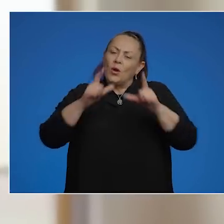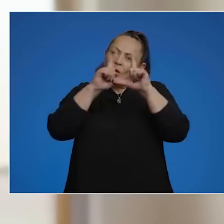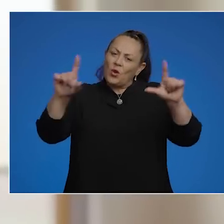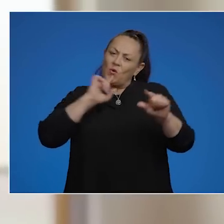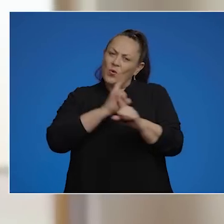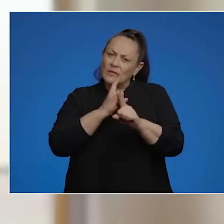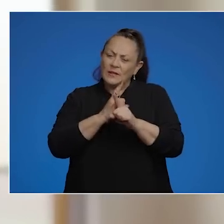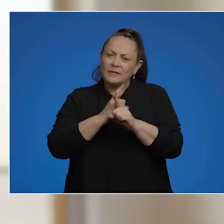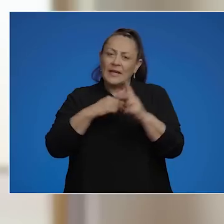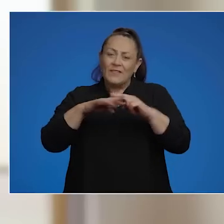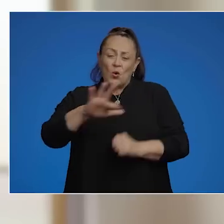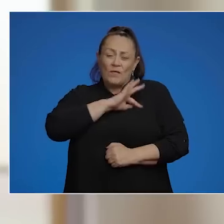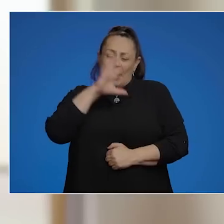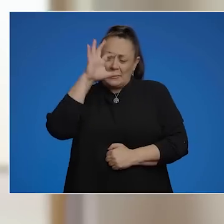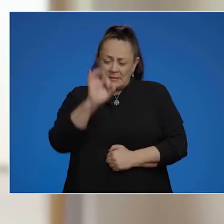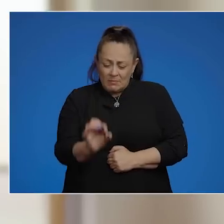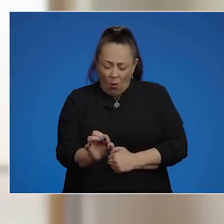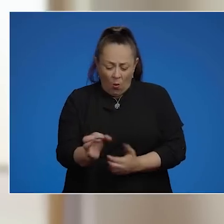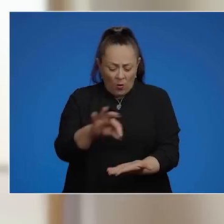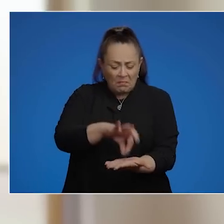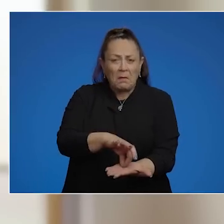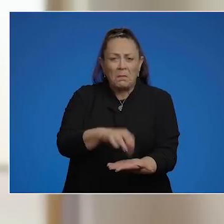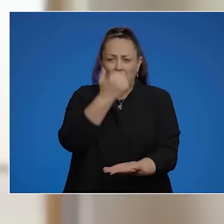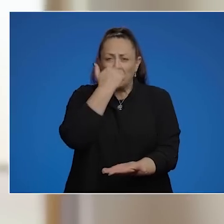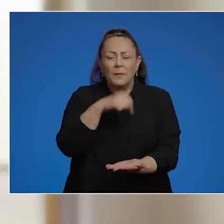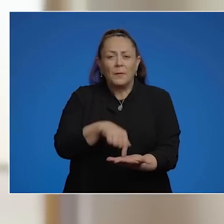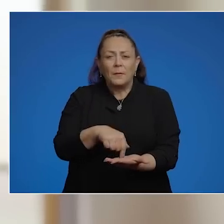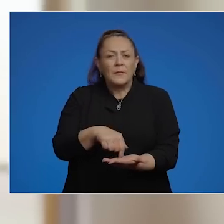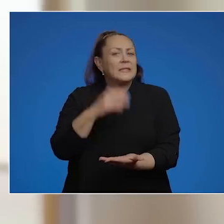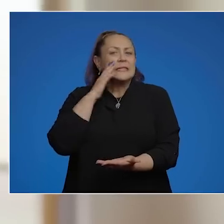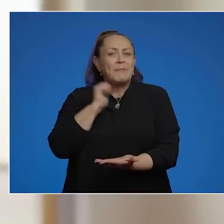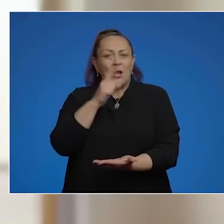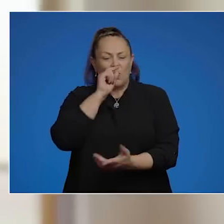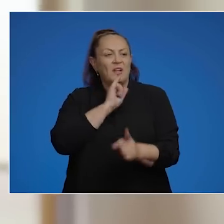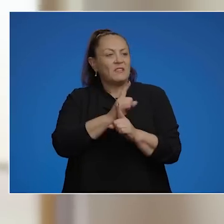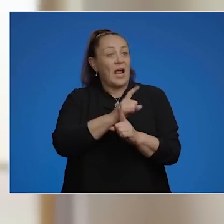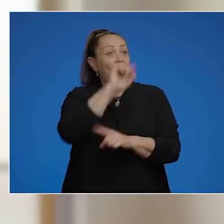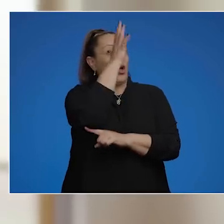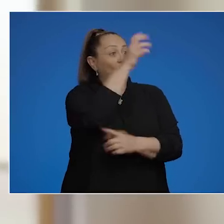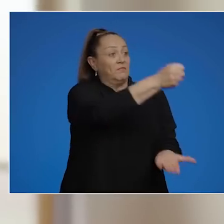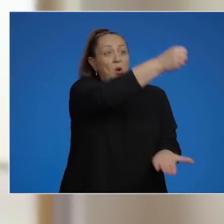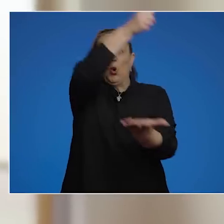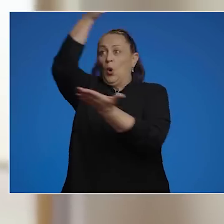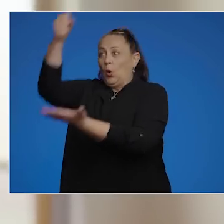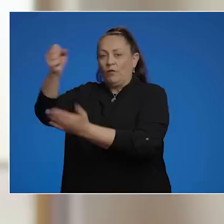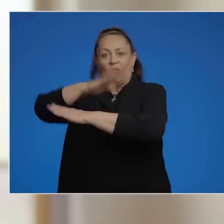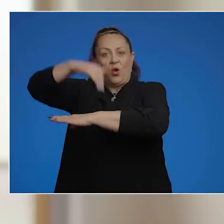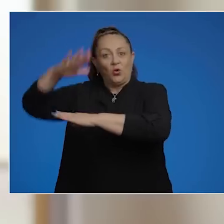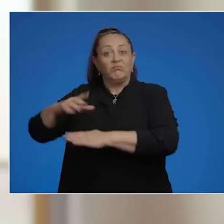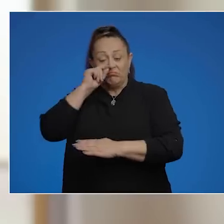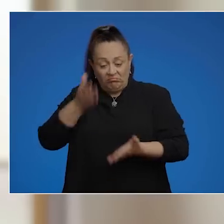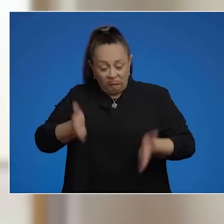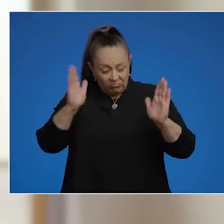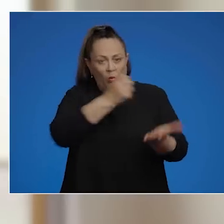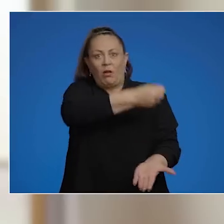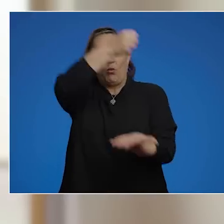faith the size of a mustard seed, you could say to this mulberry tree, Be uprooted and planted in the sea, and it